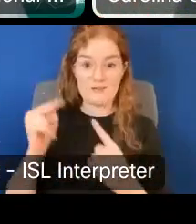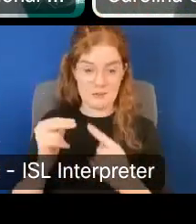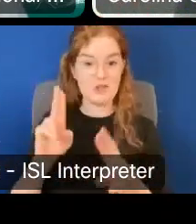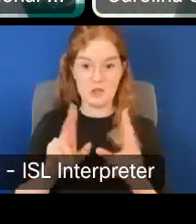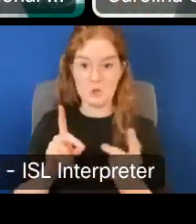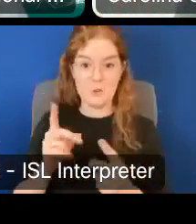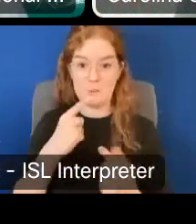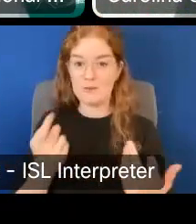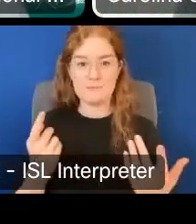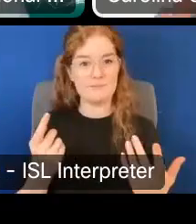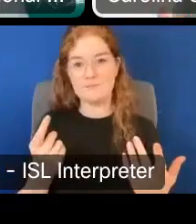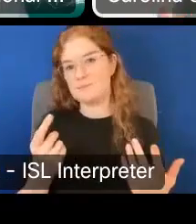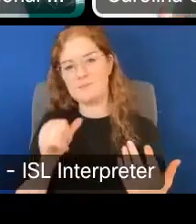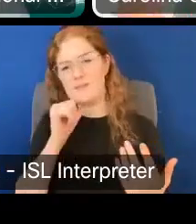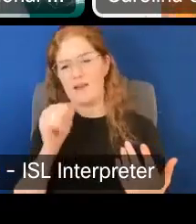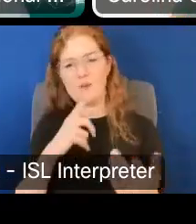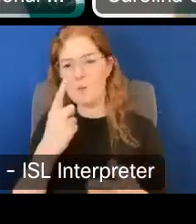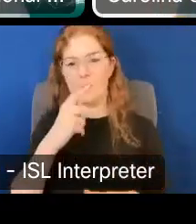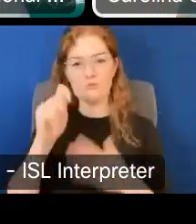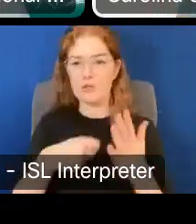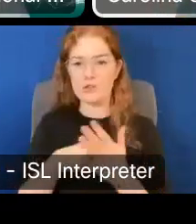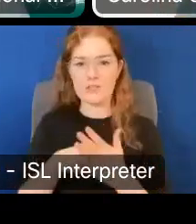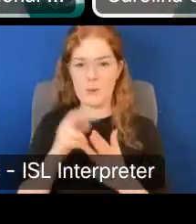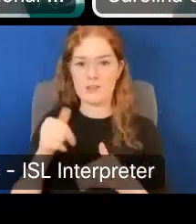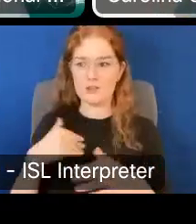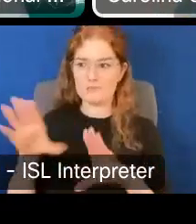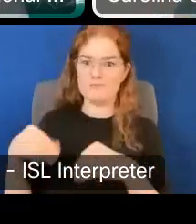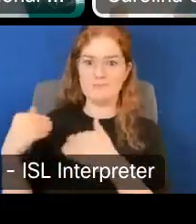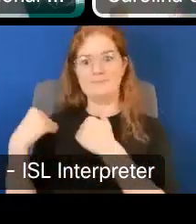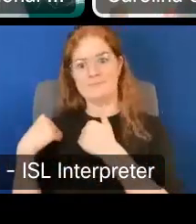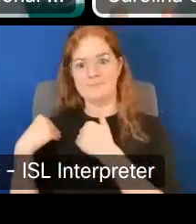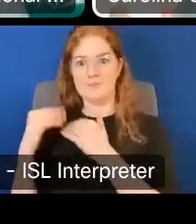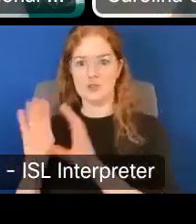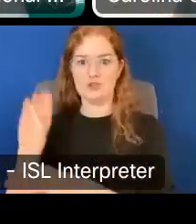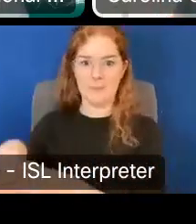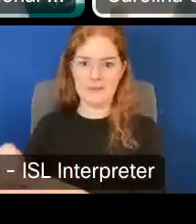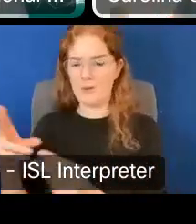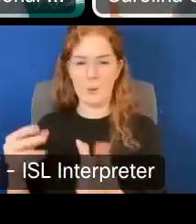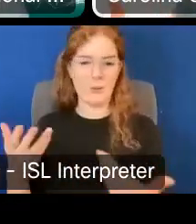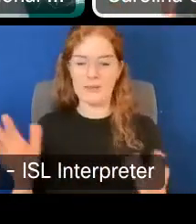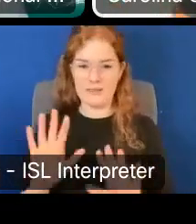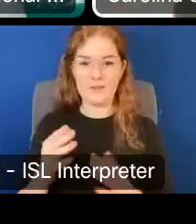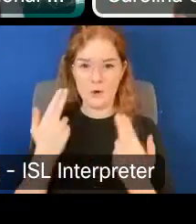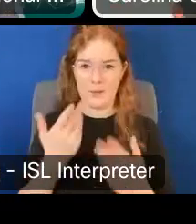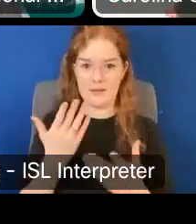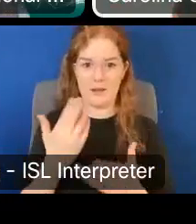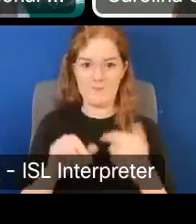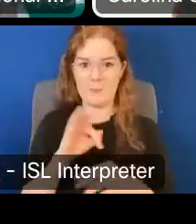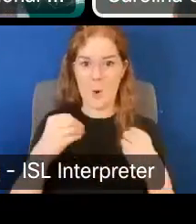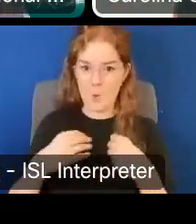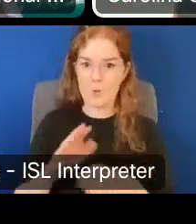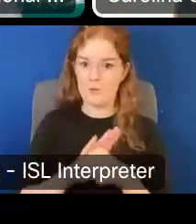not a project on that you kind of take on board. Is not normally something that kind of comes from your